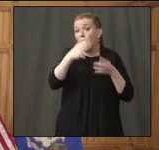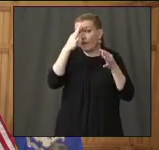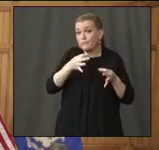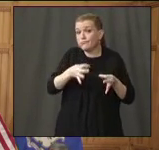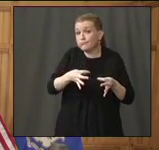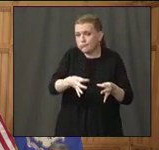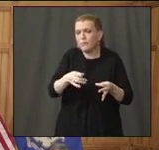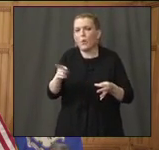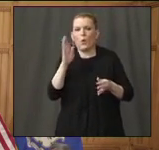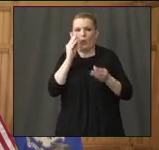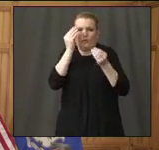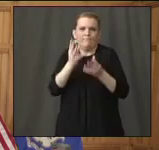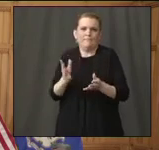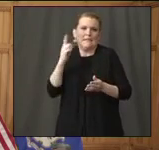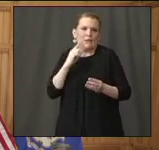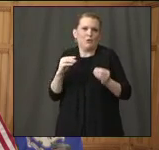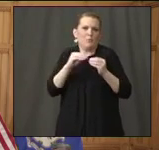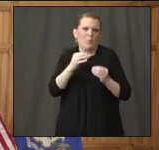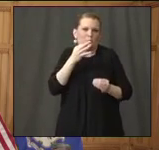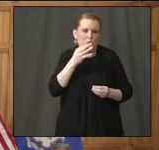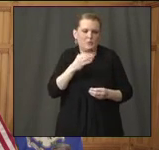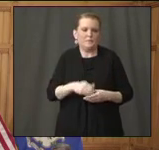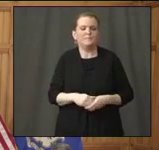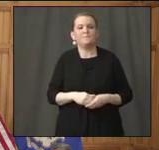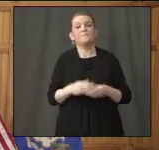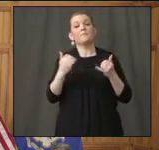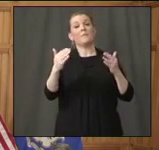WTIC 1080 News.